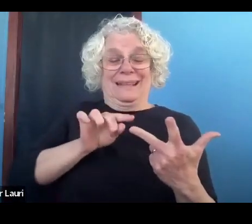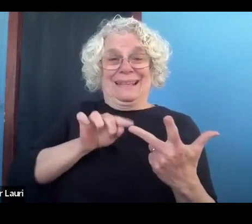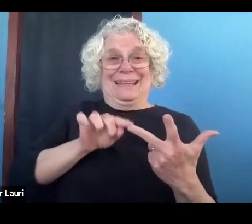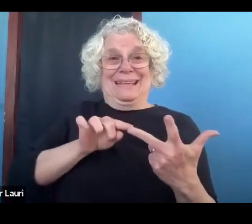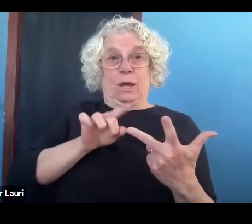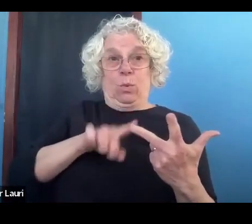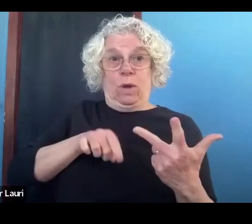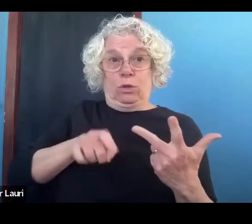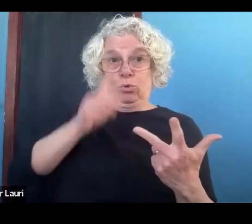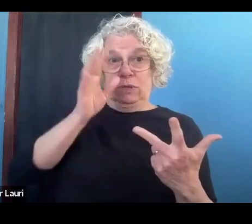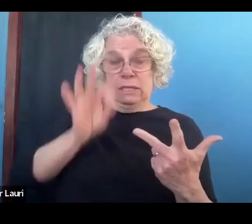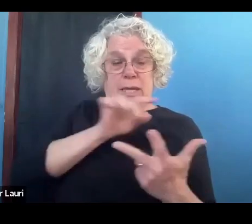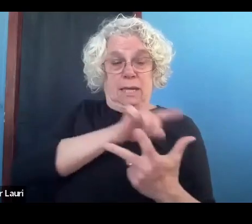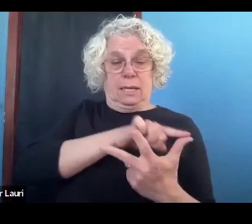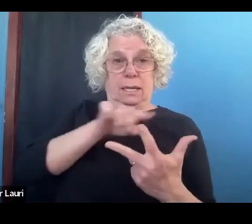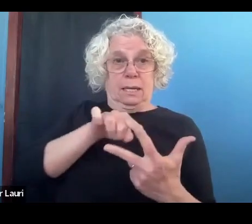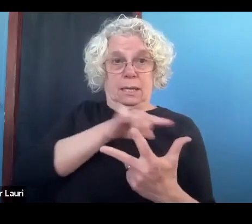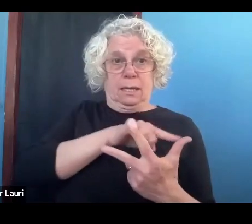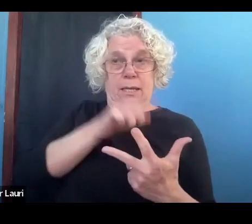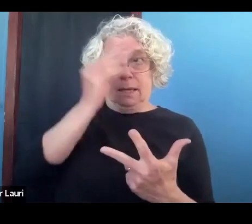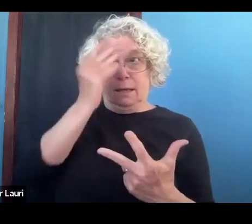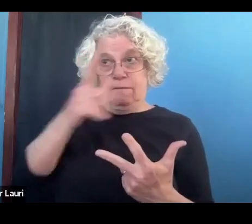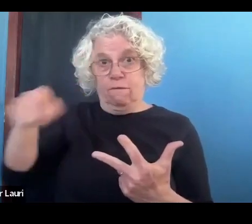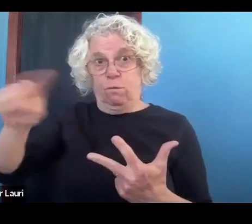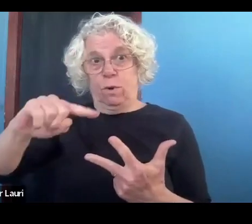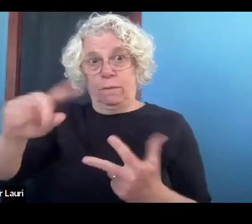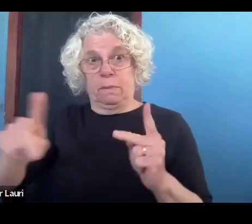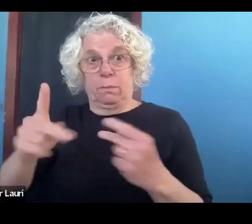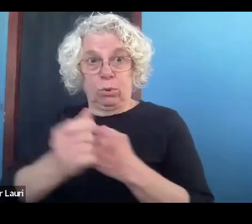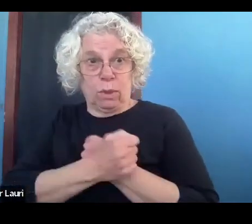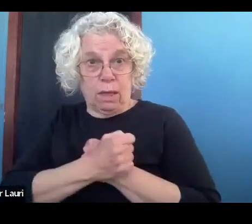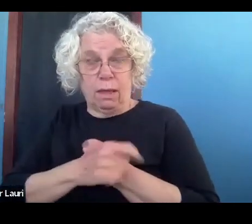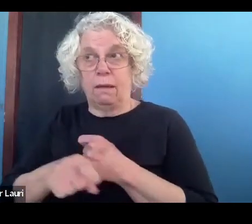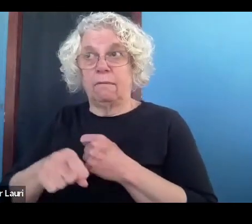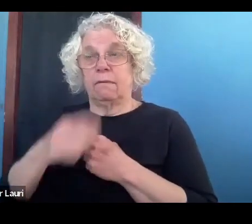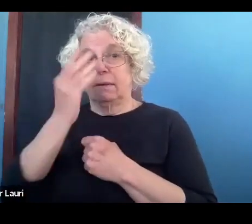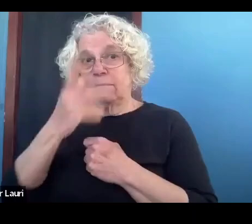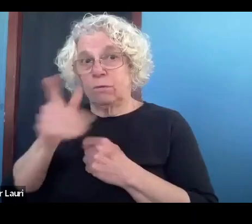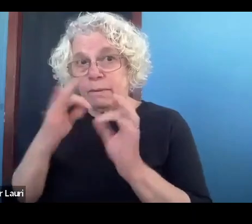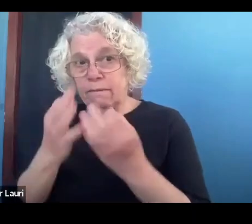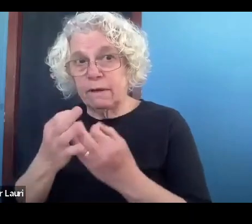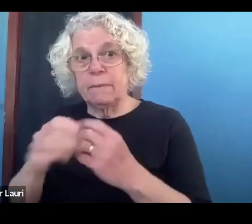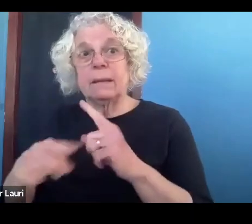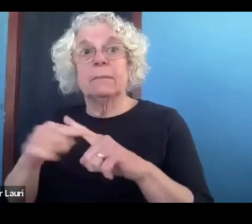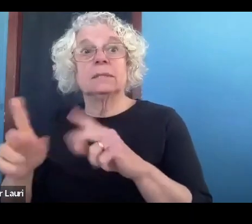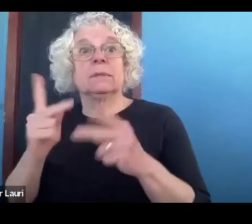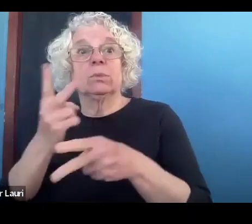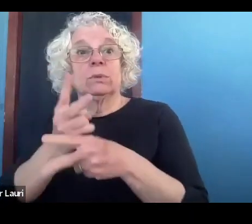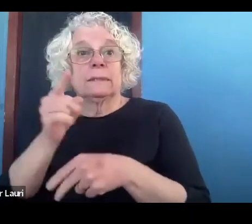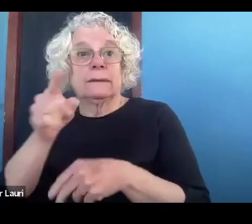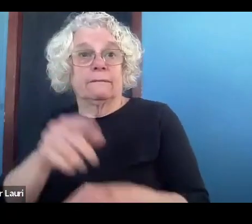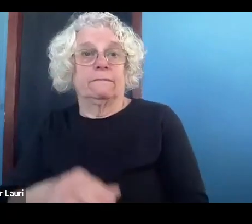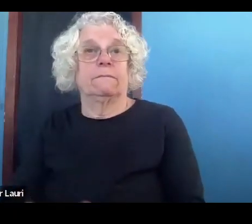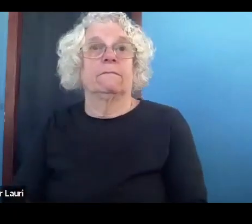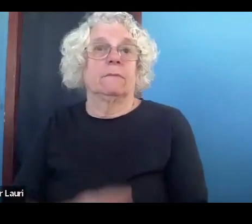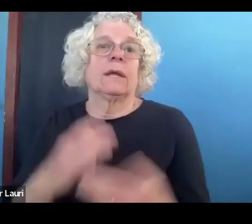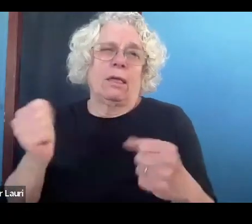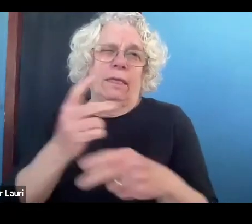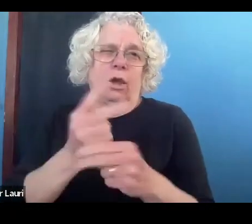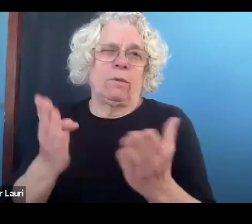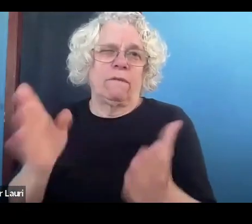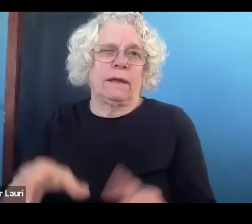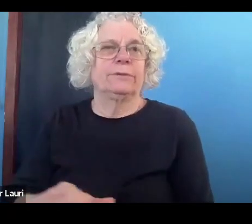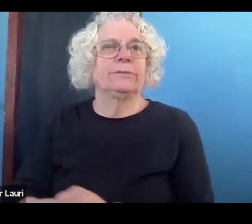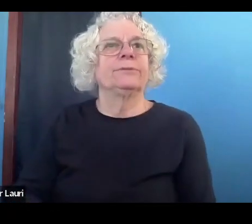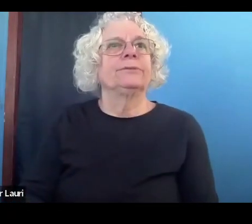your decisions with your family and loved ones and your healthcare providers. Next slide, please. When